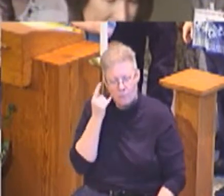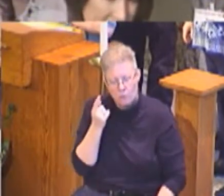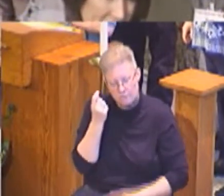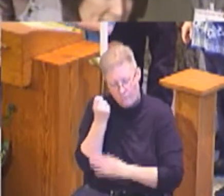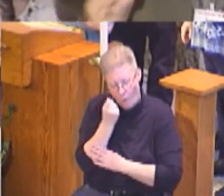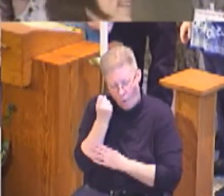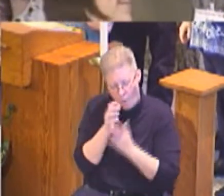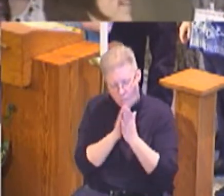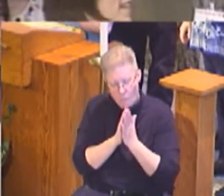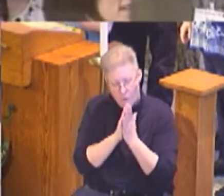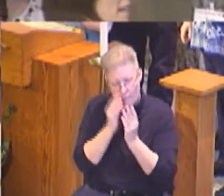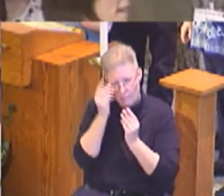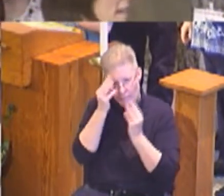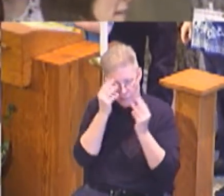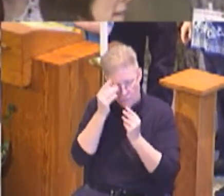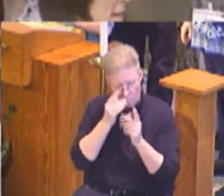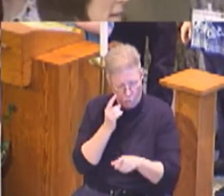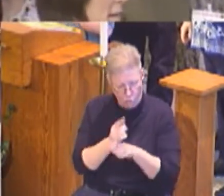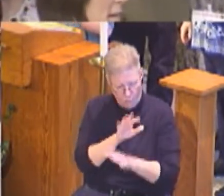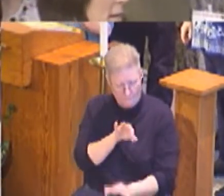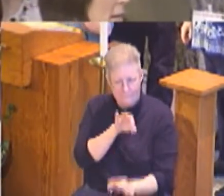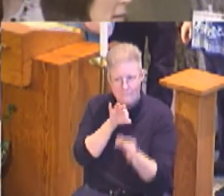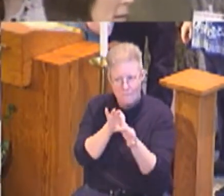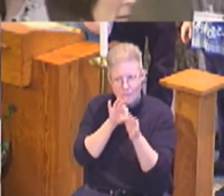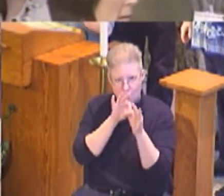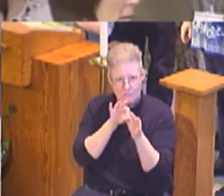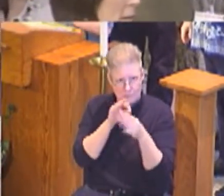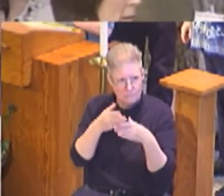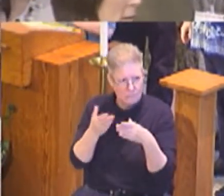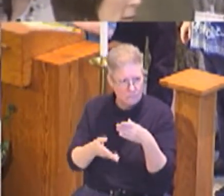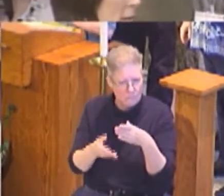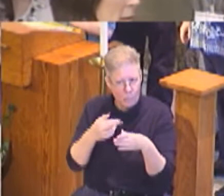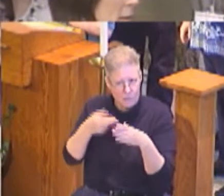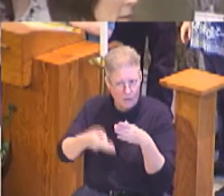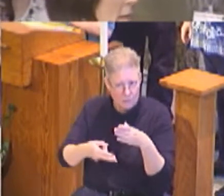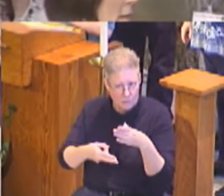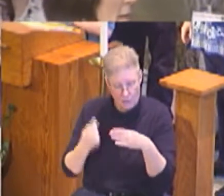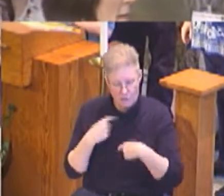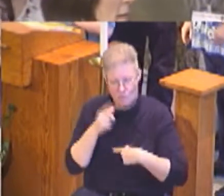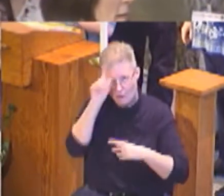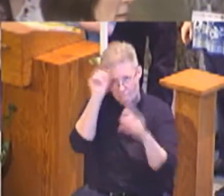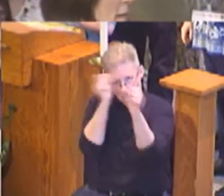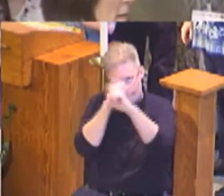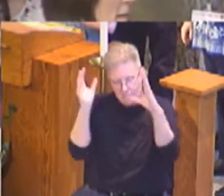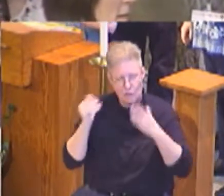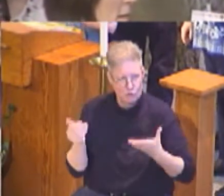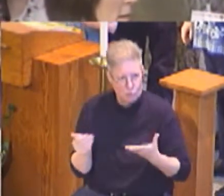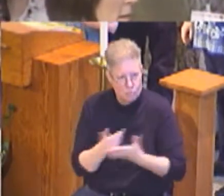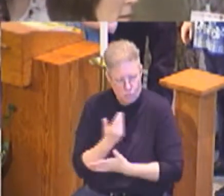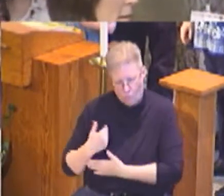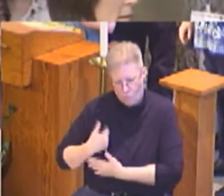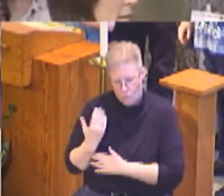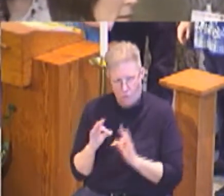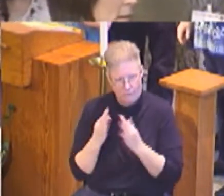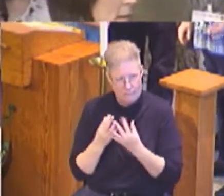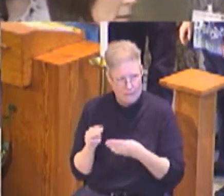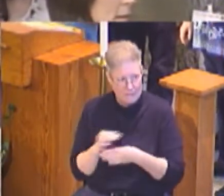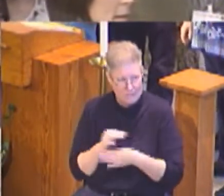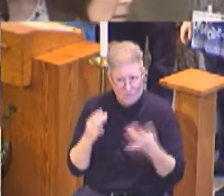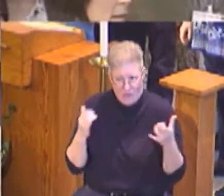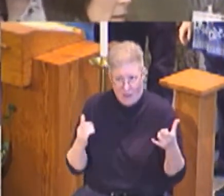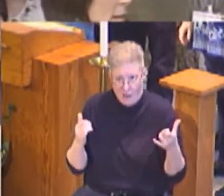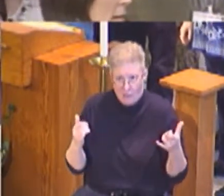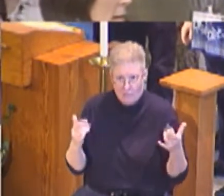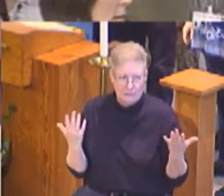consideration the right and perfect outcome as we're imagining a new youth and family ministry. It's an unknown now, which is